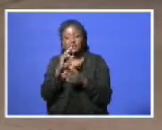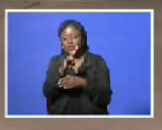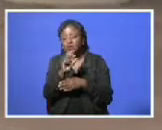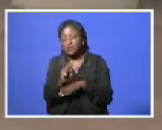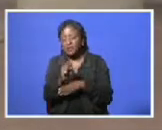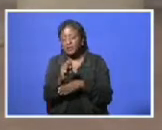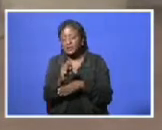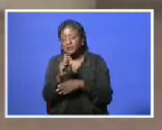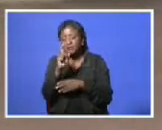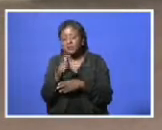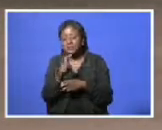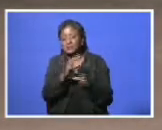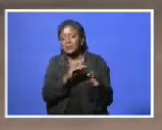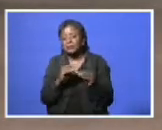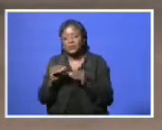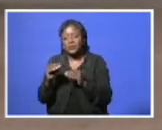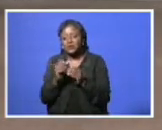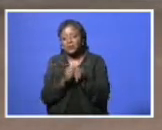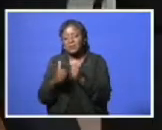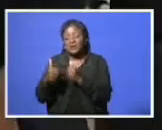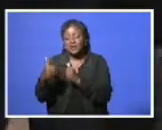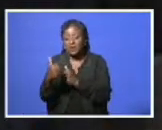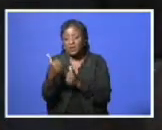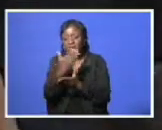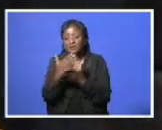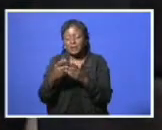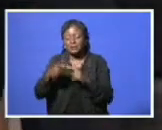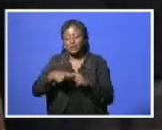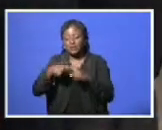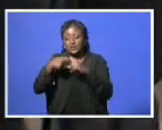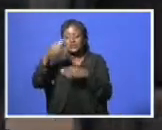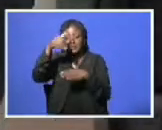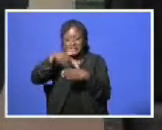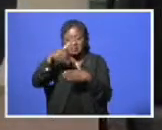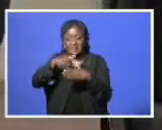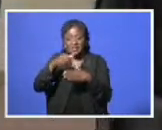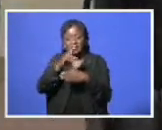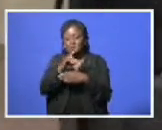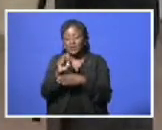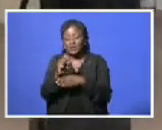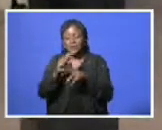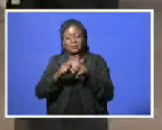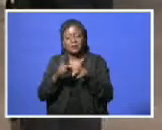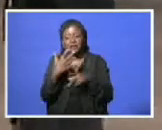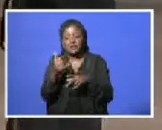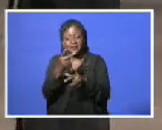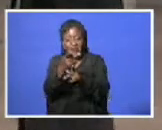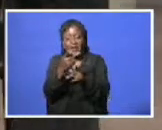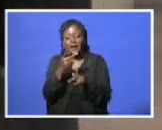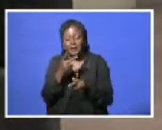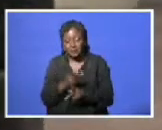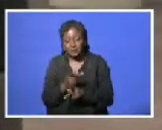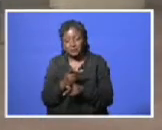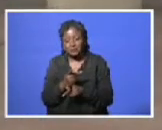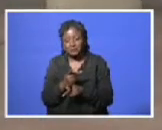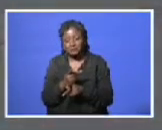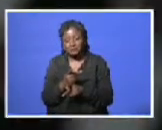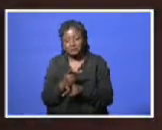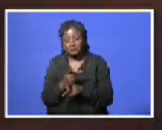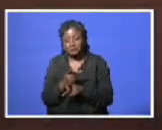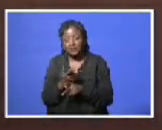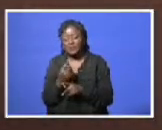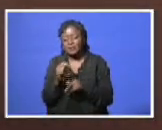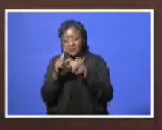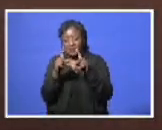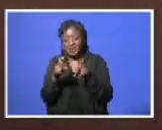no mask mandate, and other restrictions inside of the United States, but they have kept the